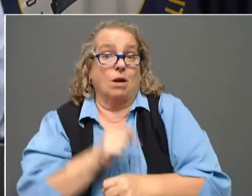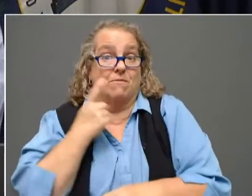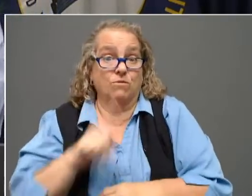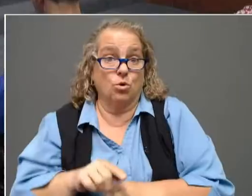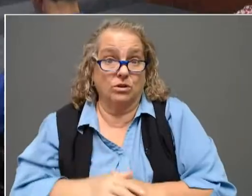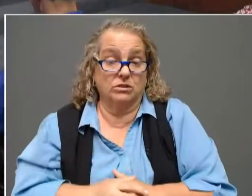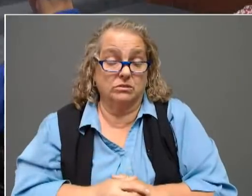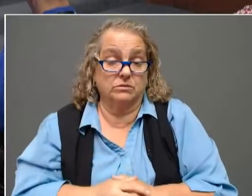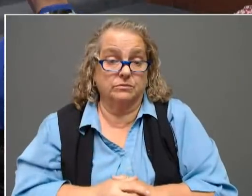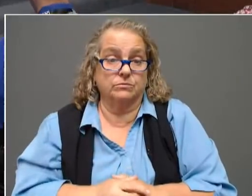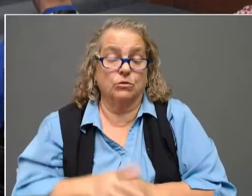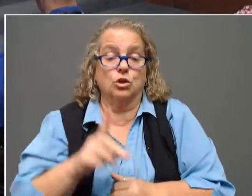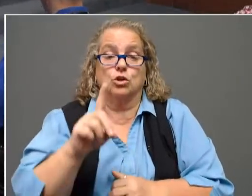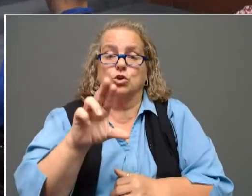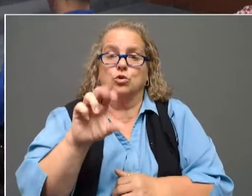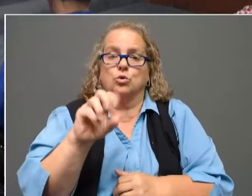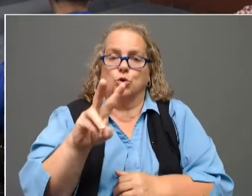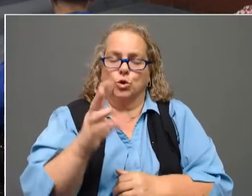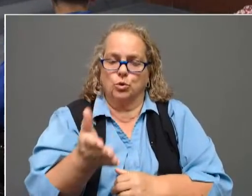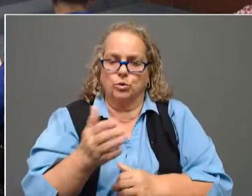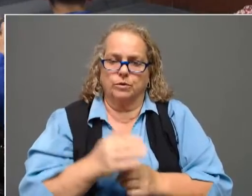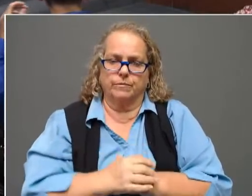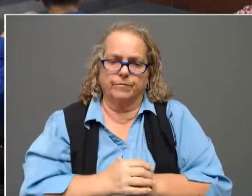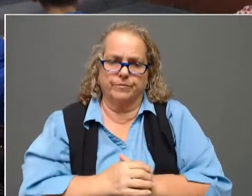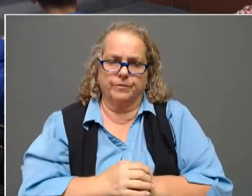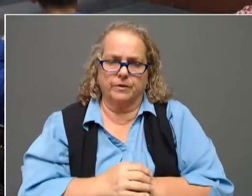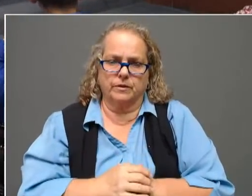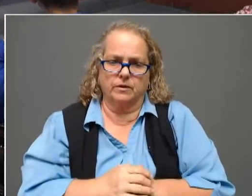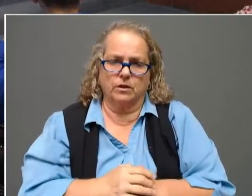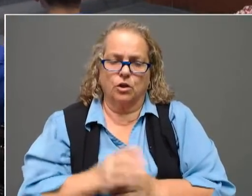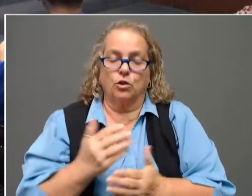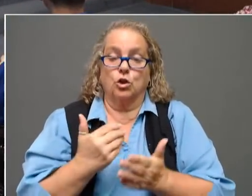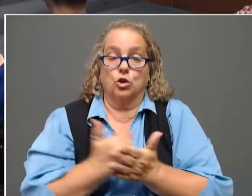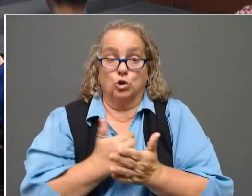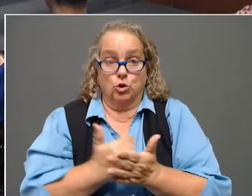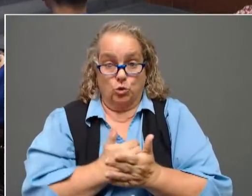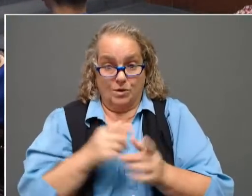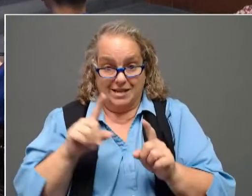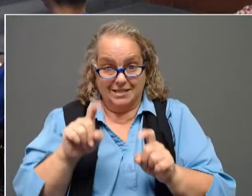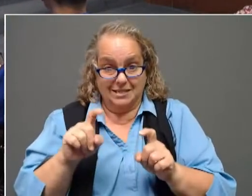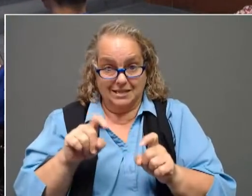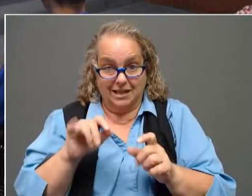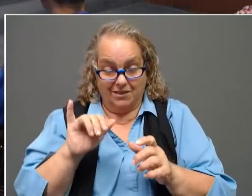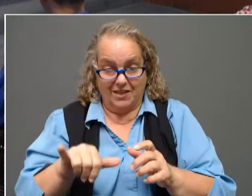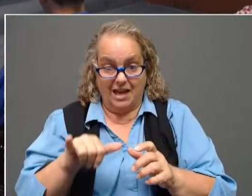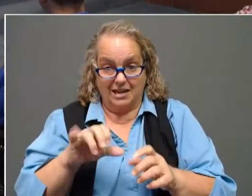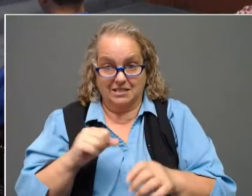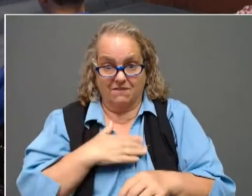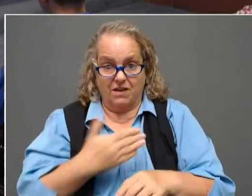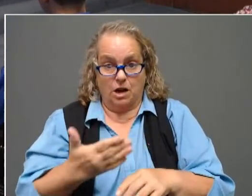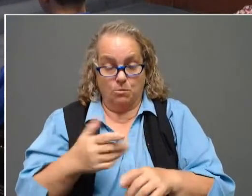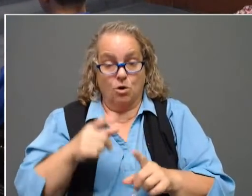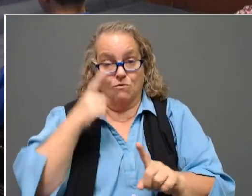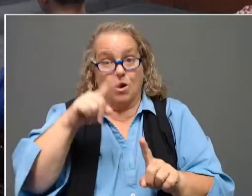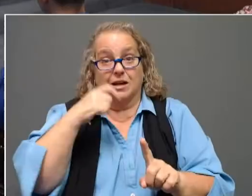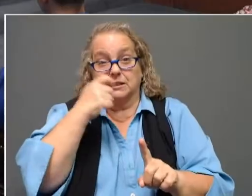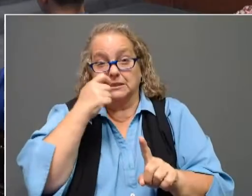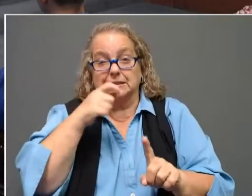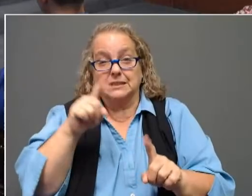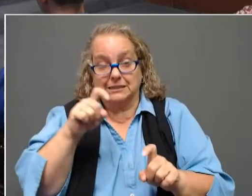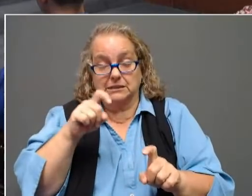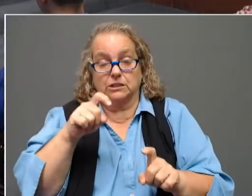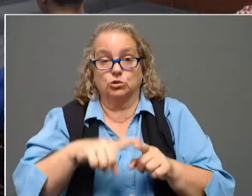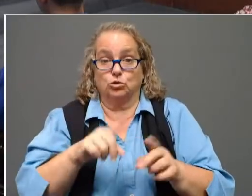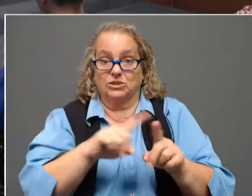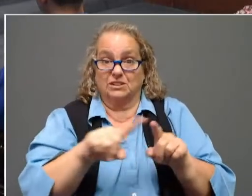The new testing portal that's available to the districts what is the recommendation right now as far